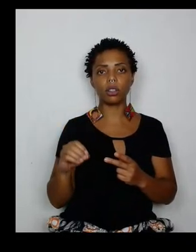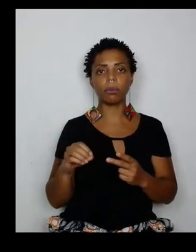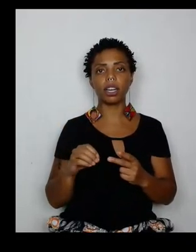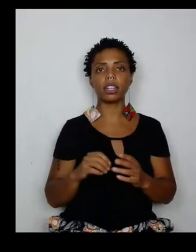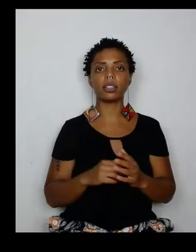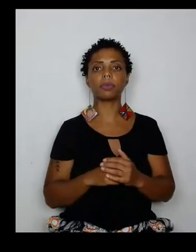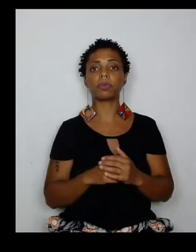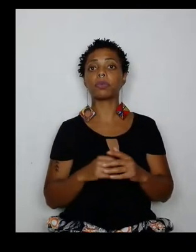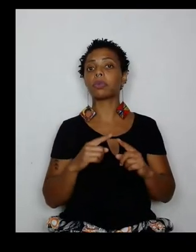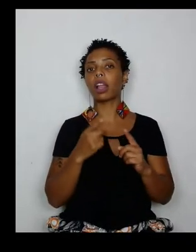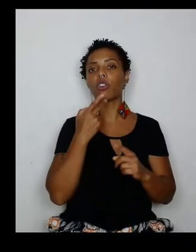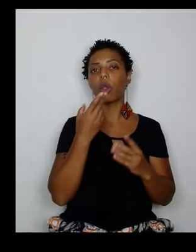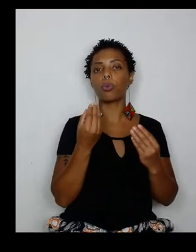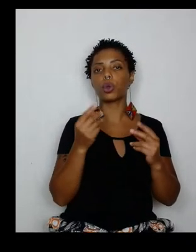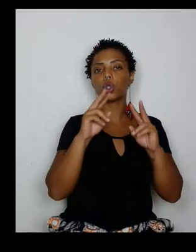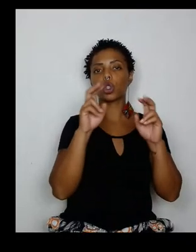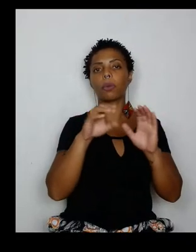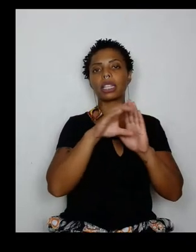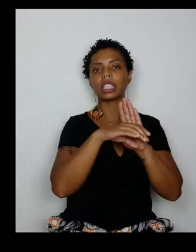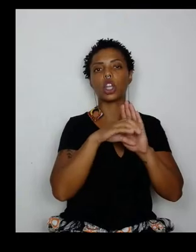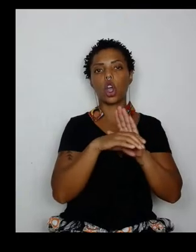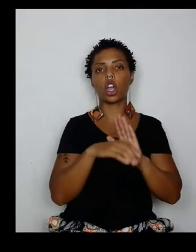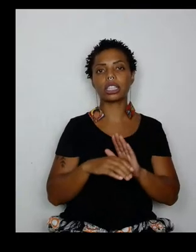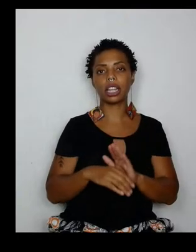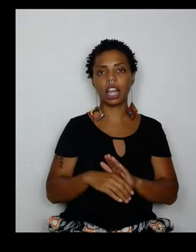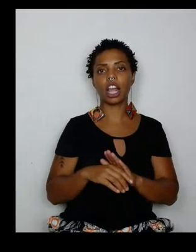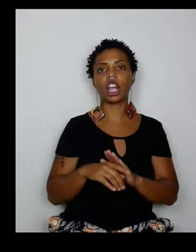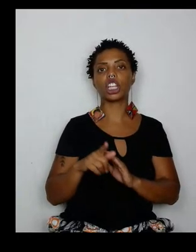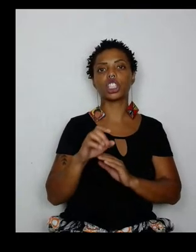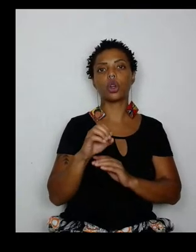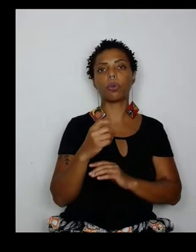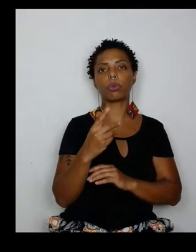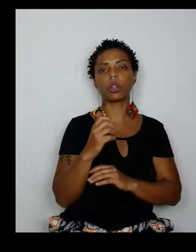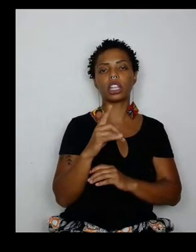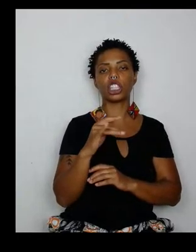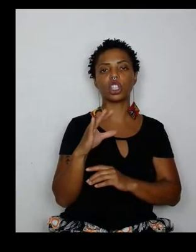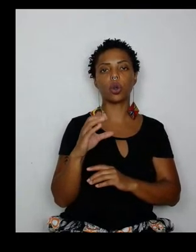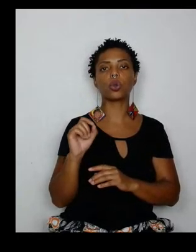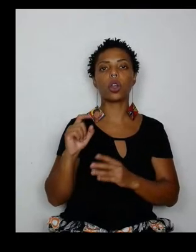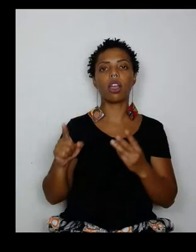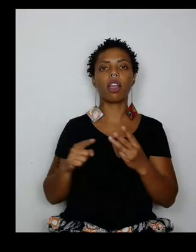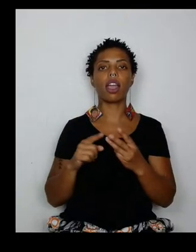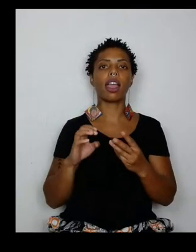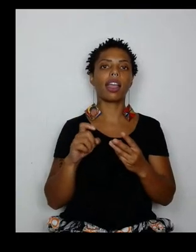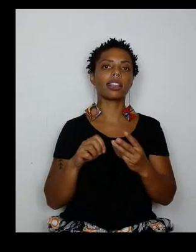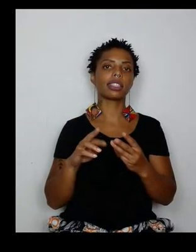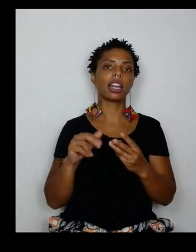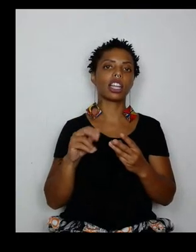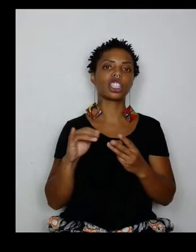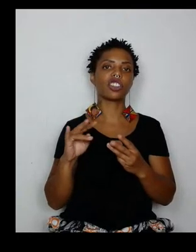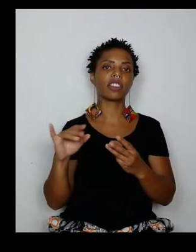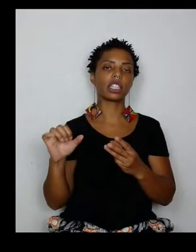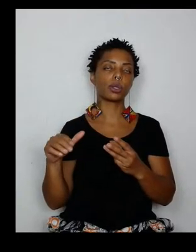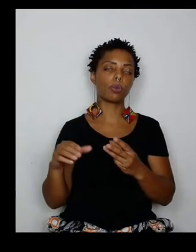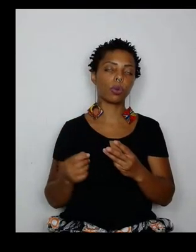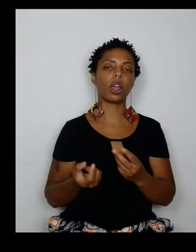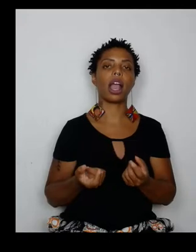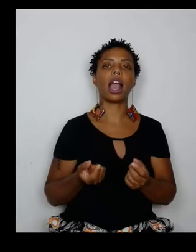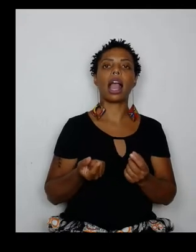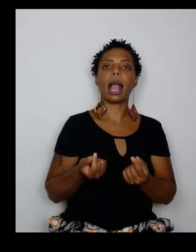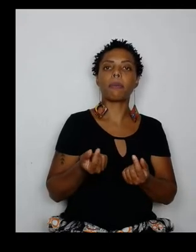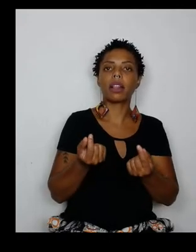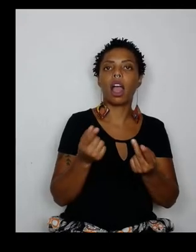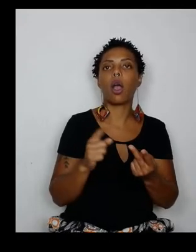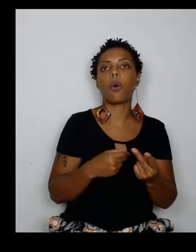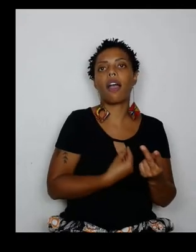extractivism where um capital where life where energy where resources where commodities